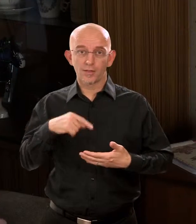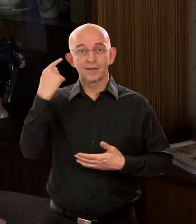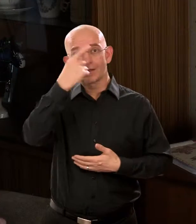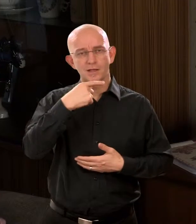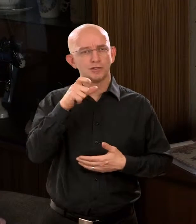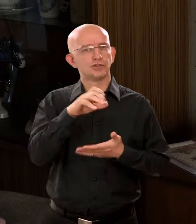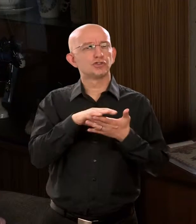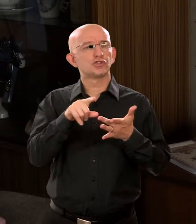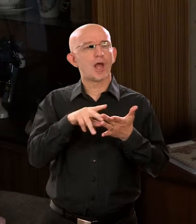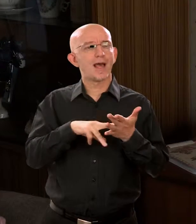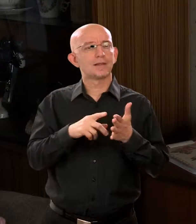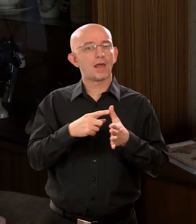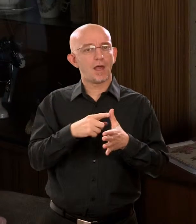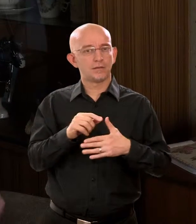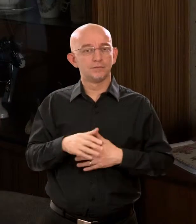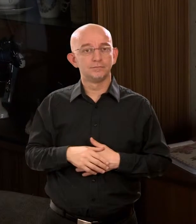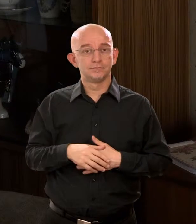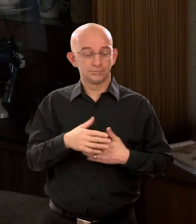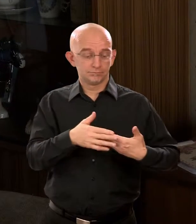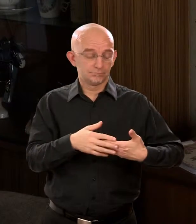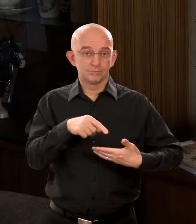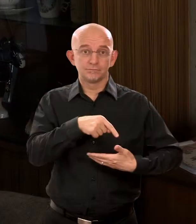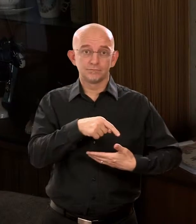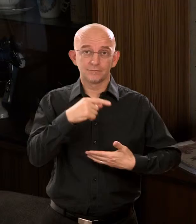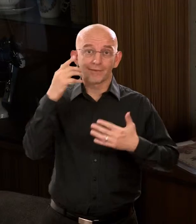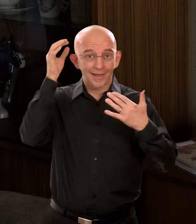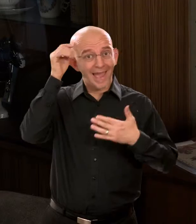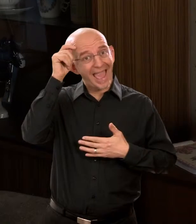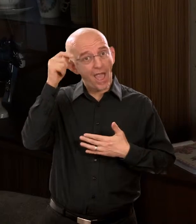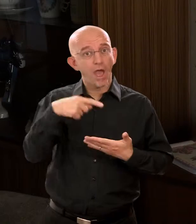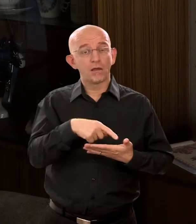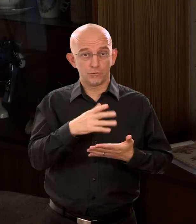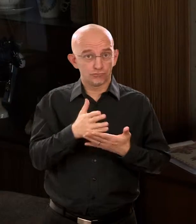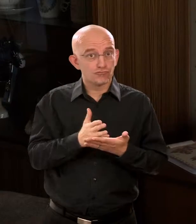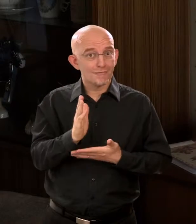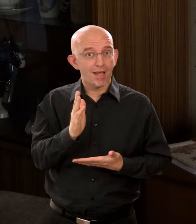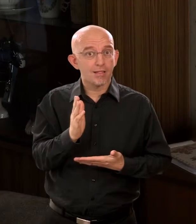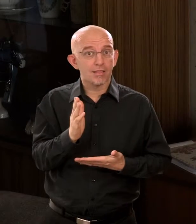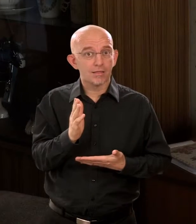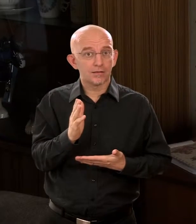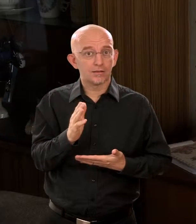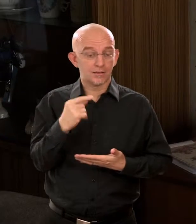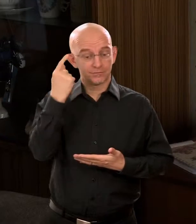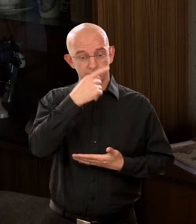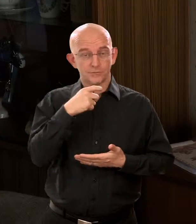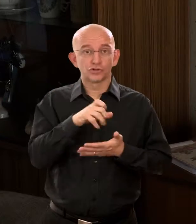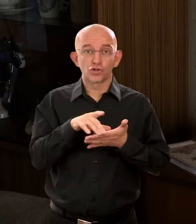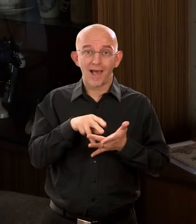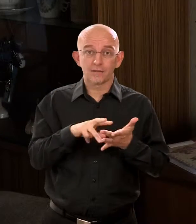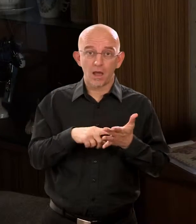the head was china. She had real hair. The head was china, but the body